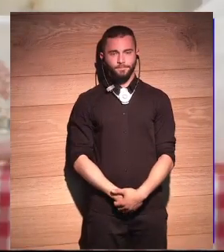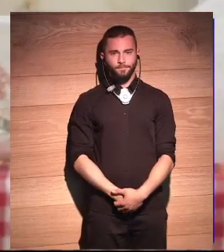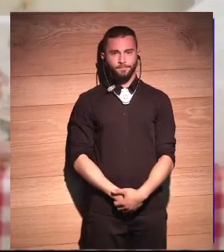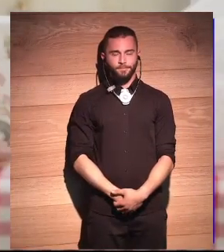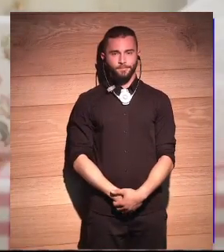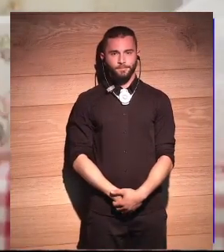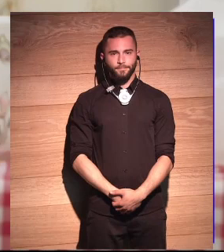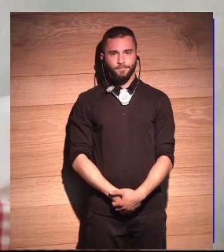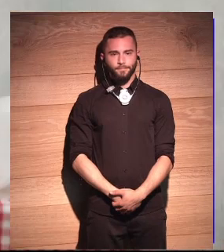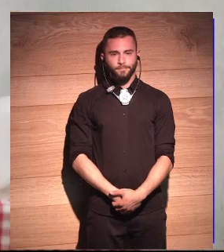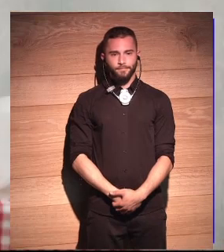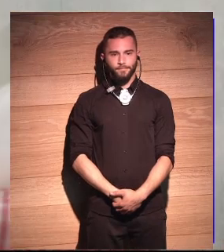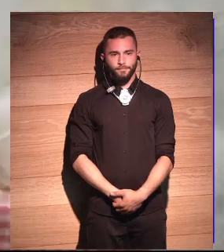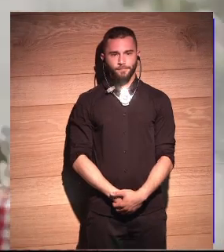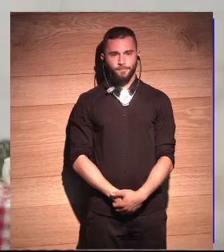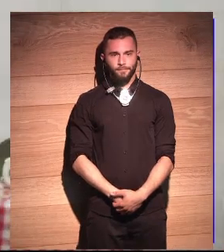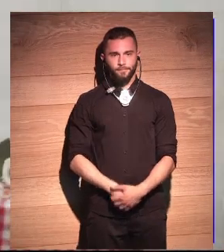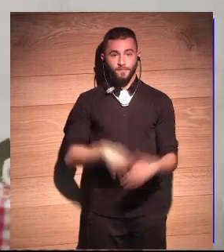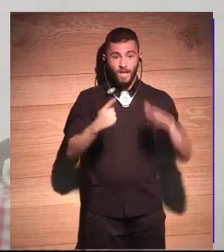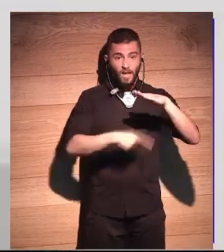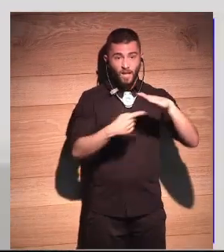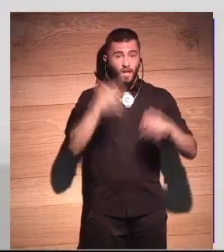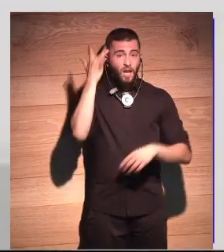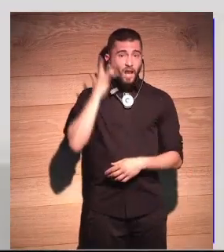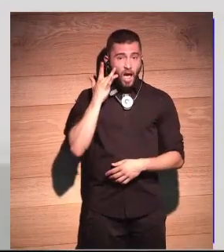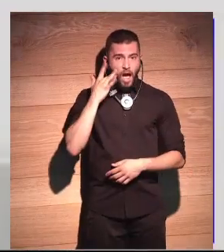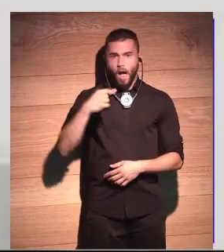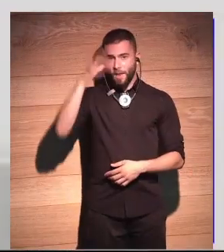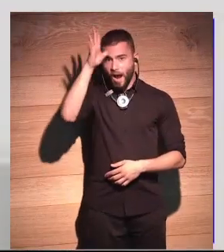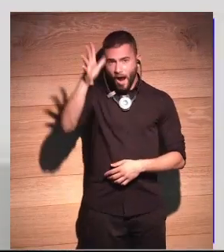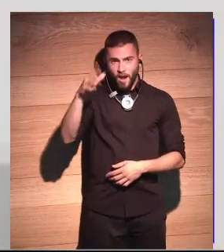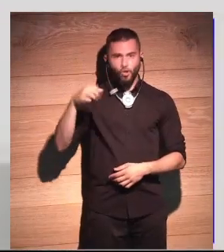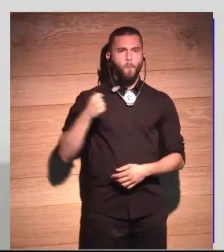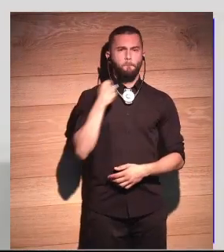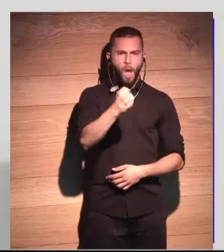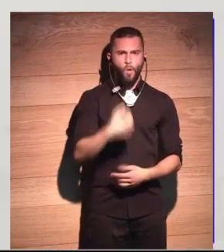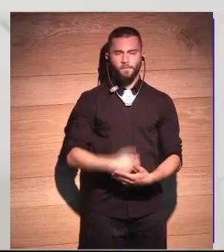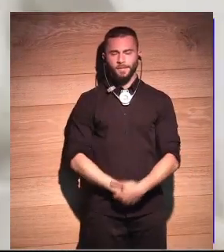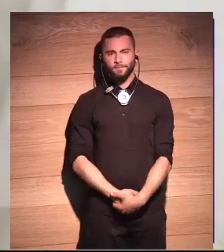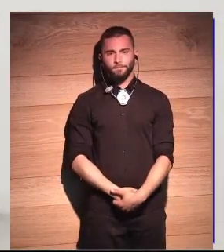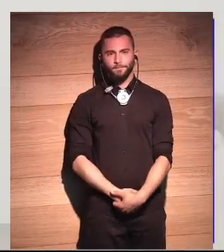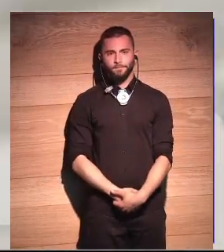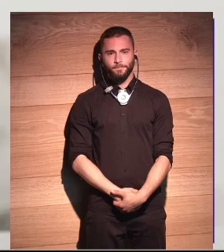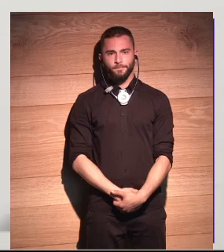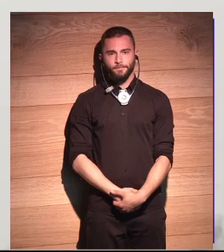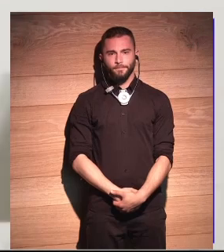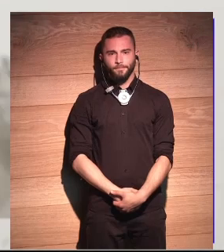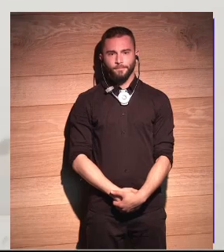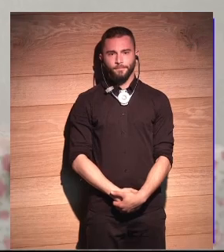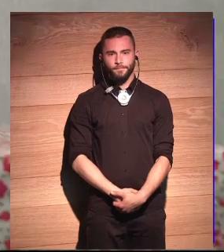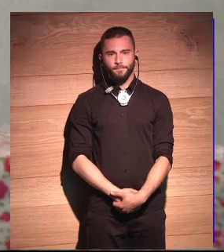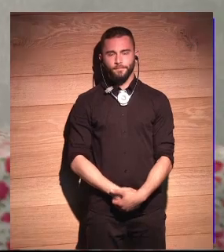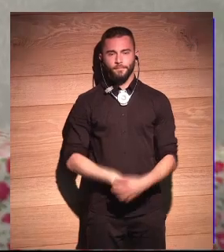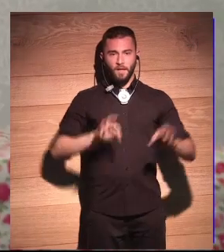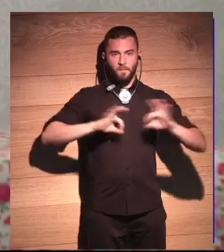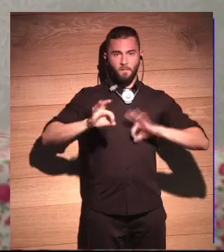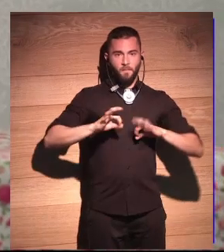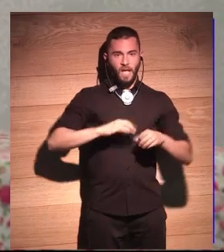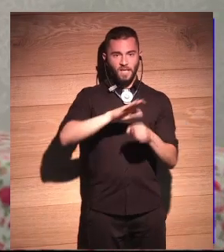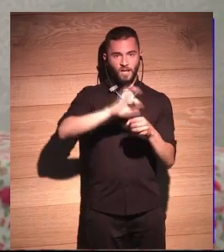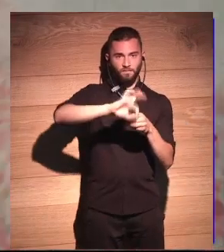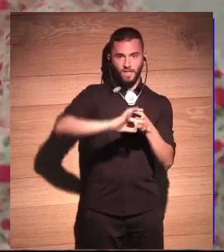Fist. Fed up with the washing up? Power Fist. Can't shift those tough cake-tone stains? Power Fist. It